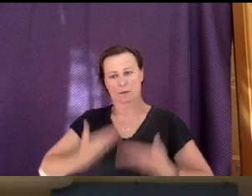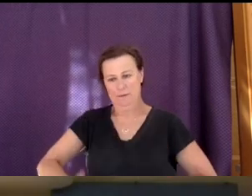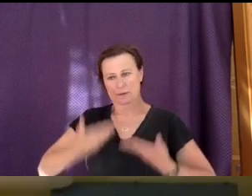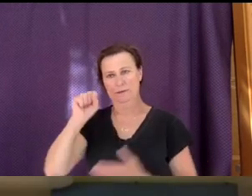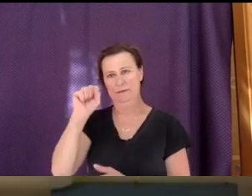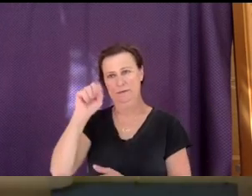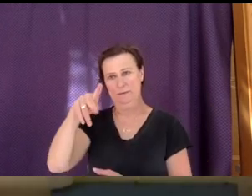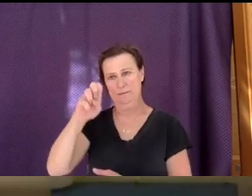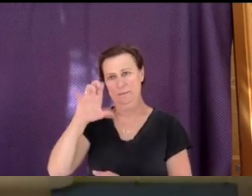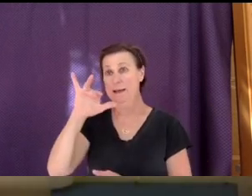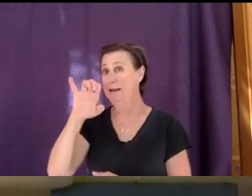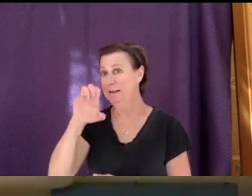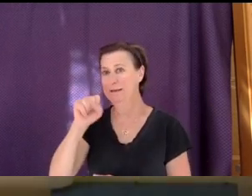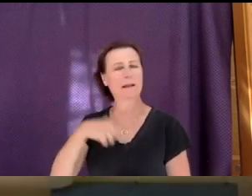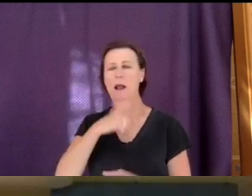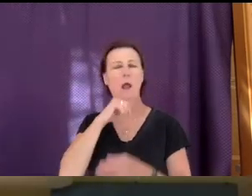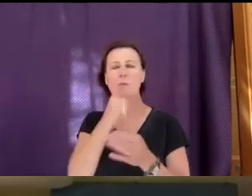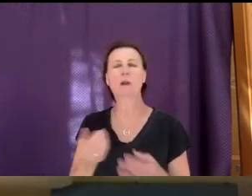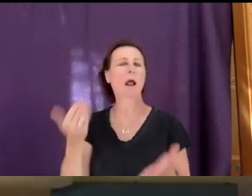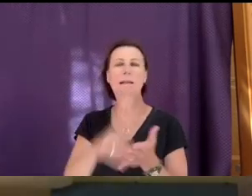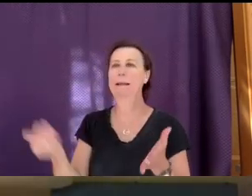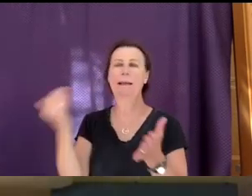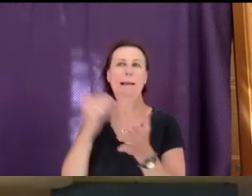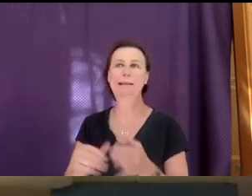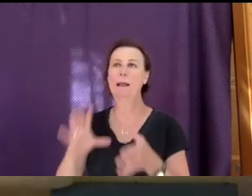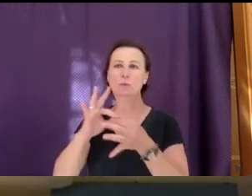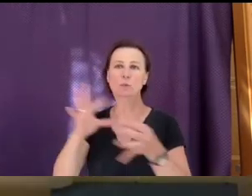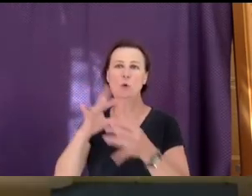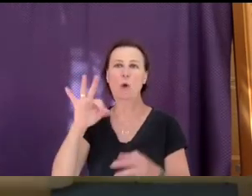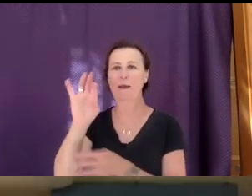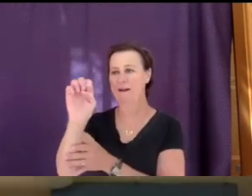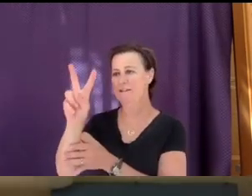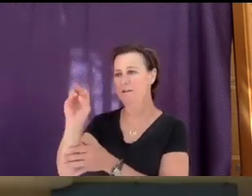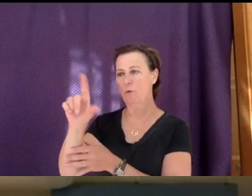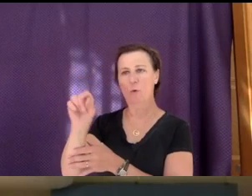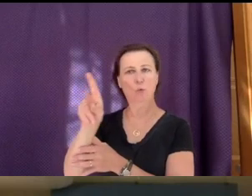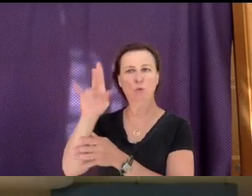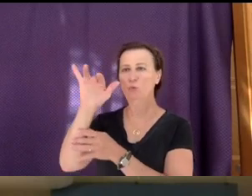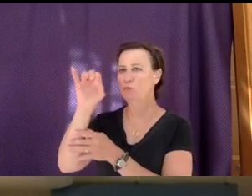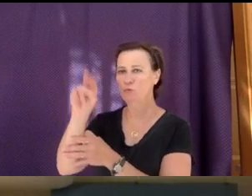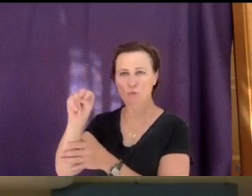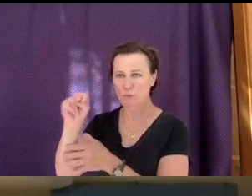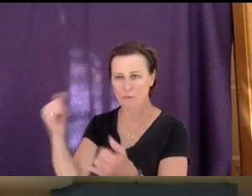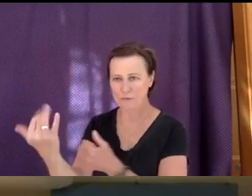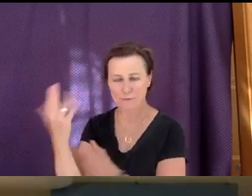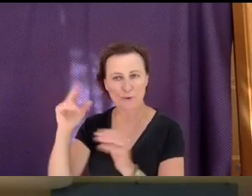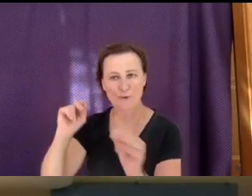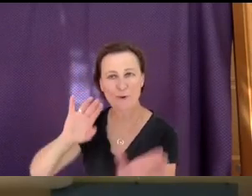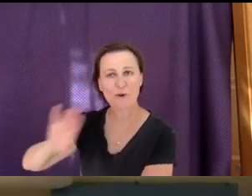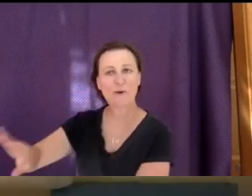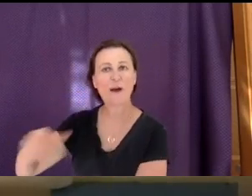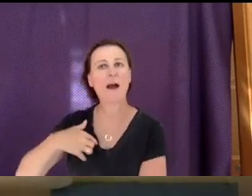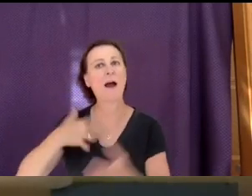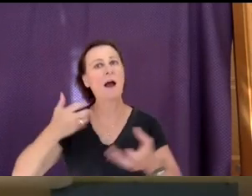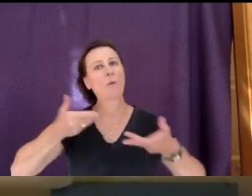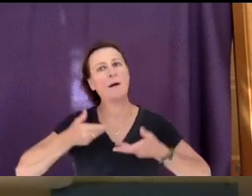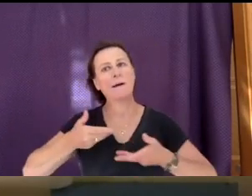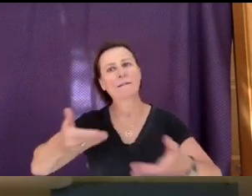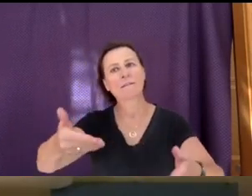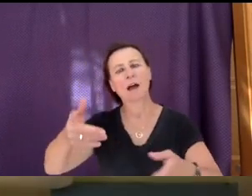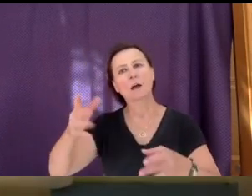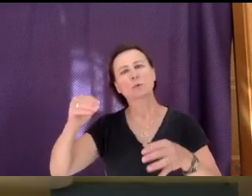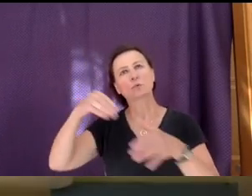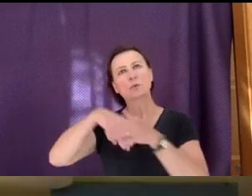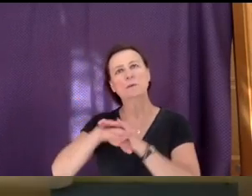I'm not going to reiterate the story of evolution this morning. What I want to do is invite us to enter into a